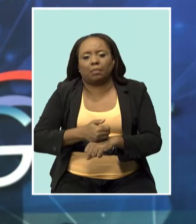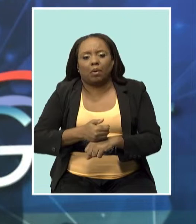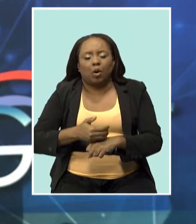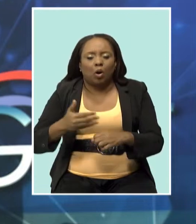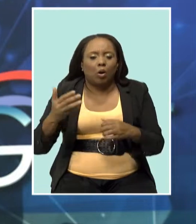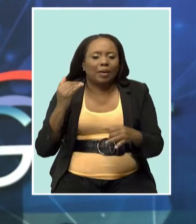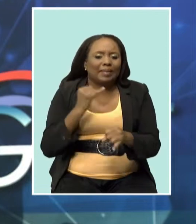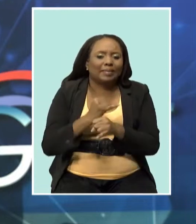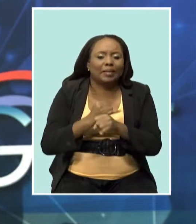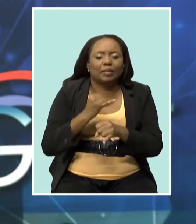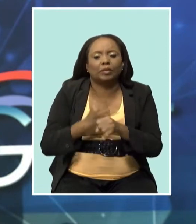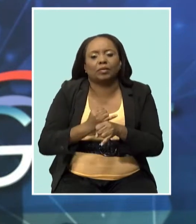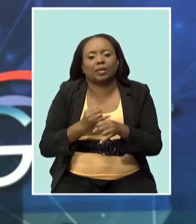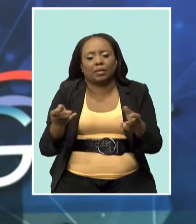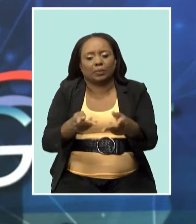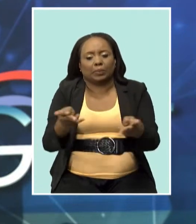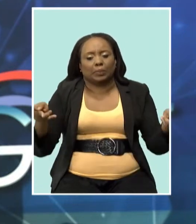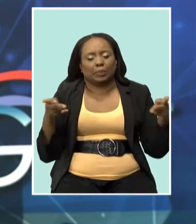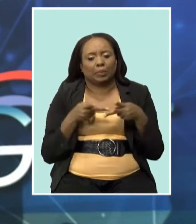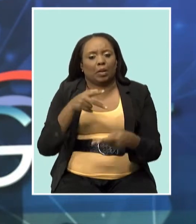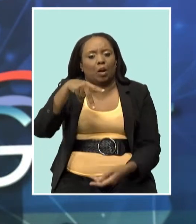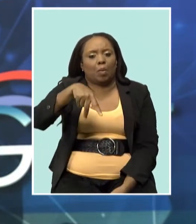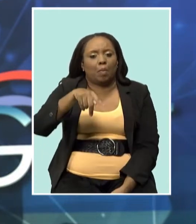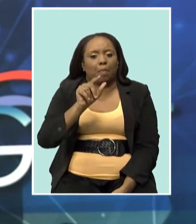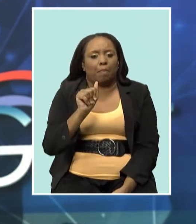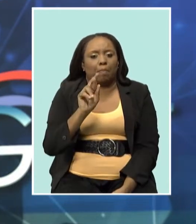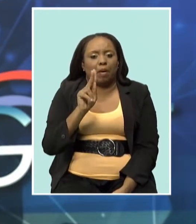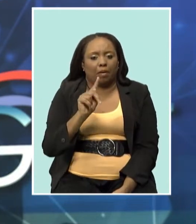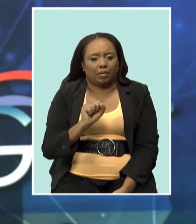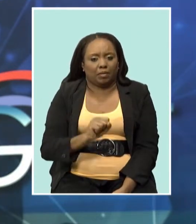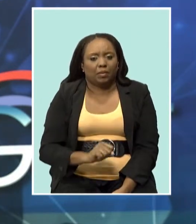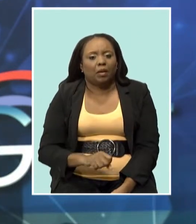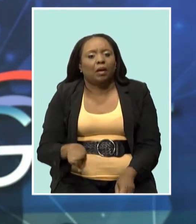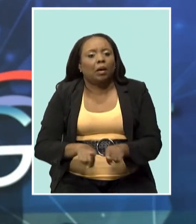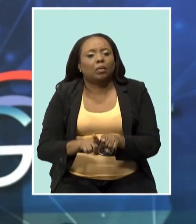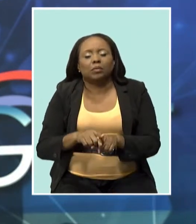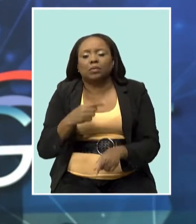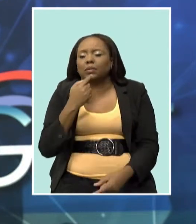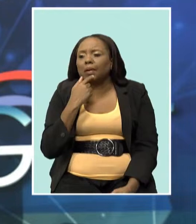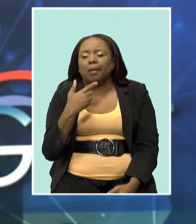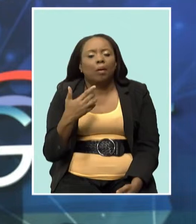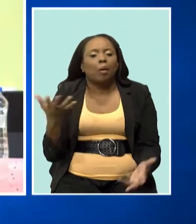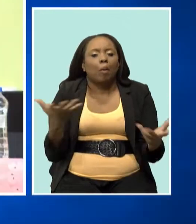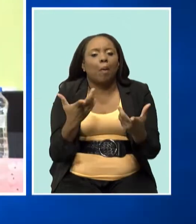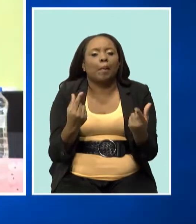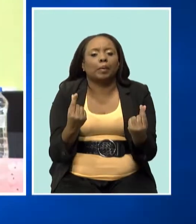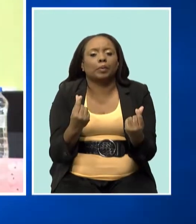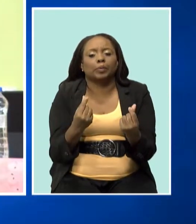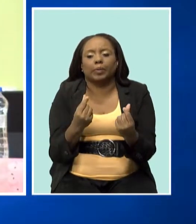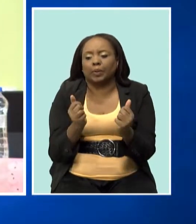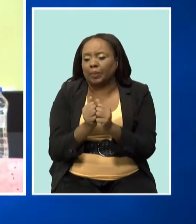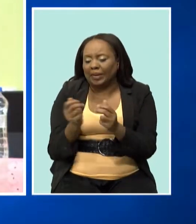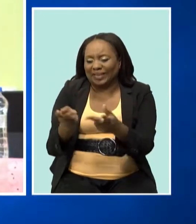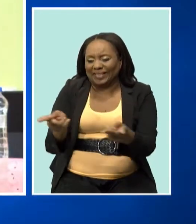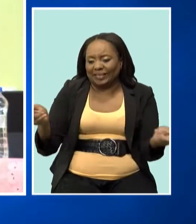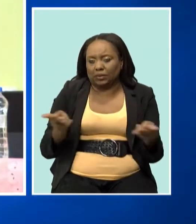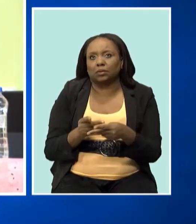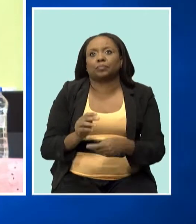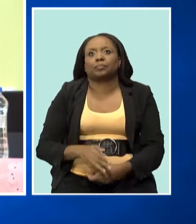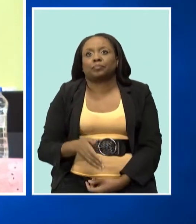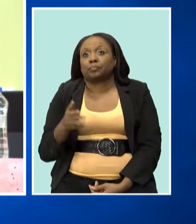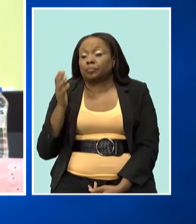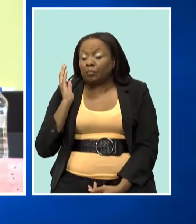Work has started on what is to be Barbados's first innovation hub. The Minister of Industry, Innovation, Science and Technology, Davidson